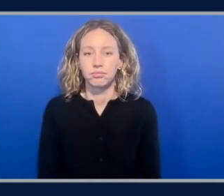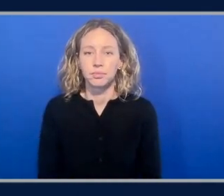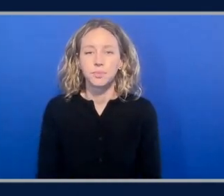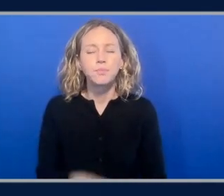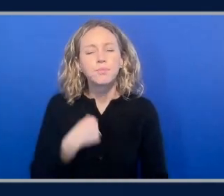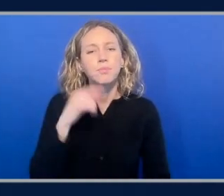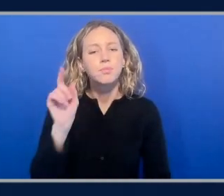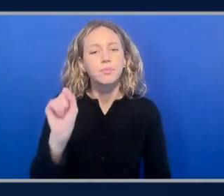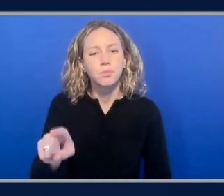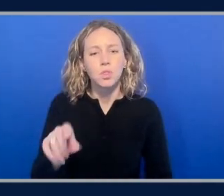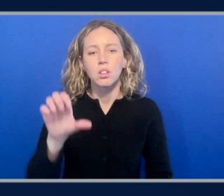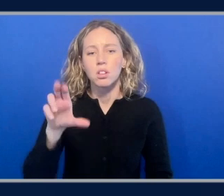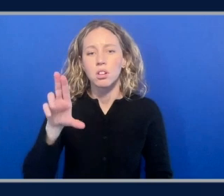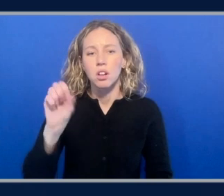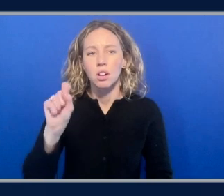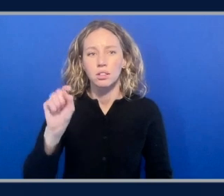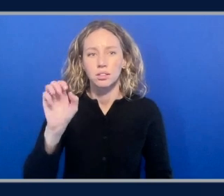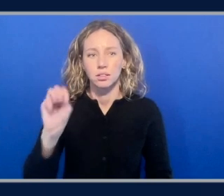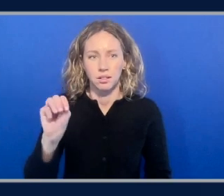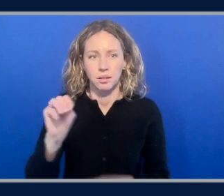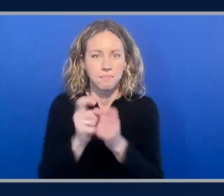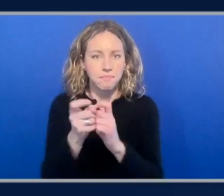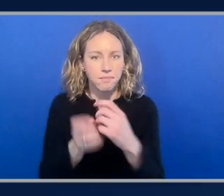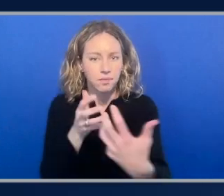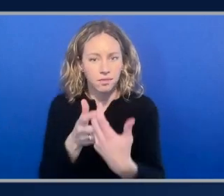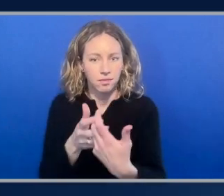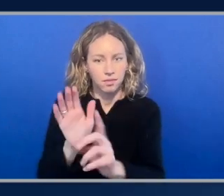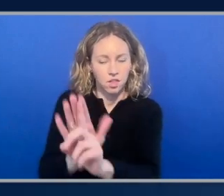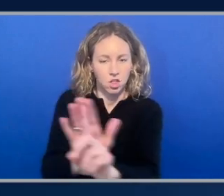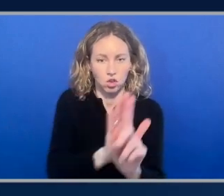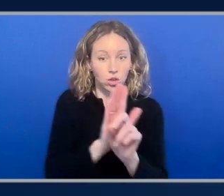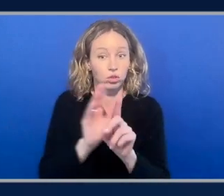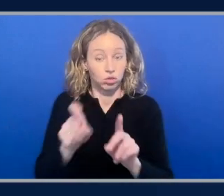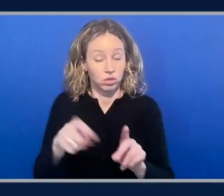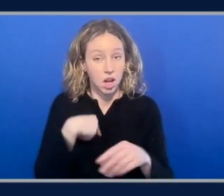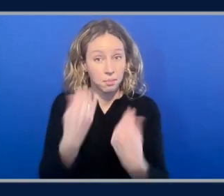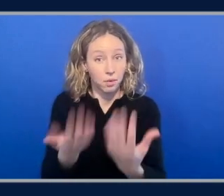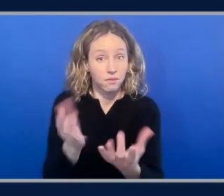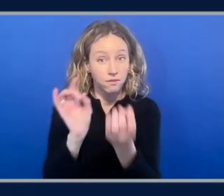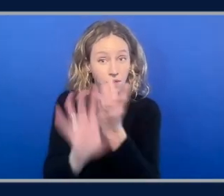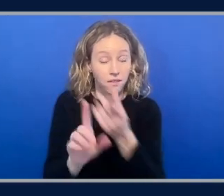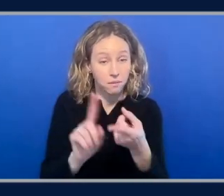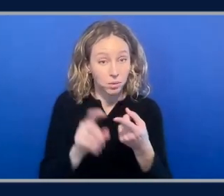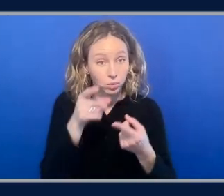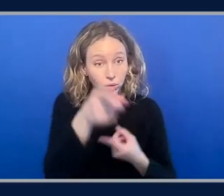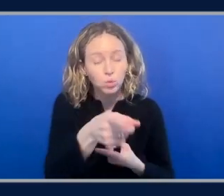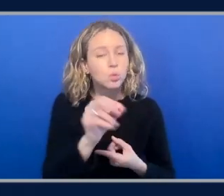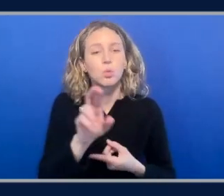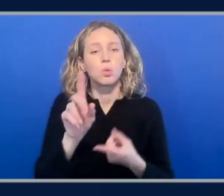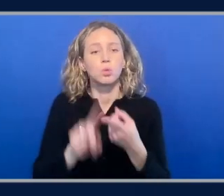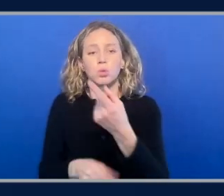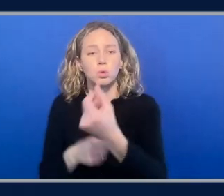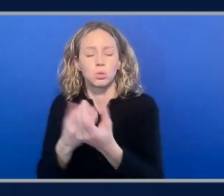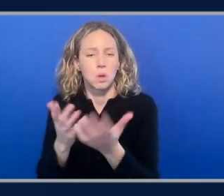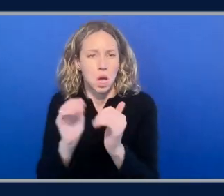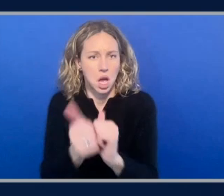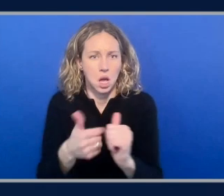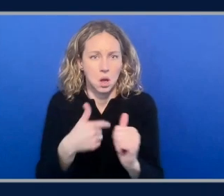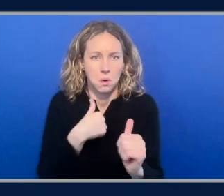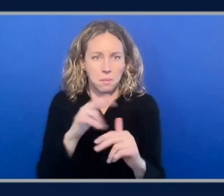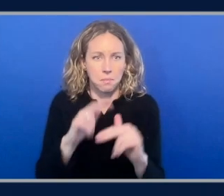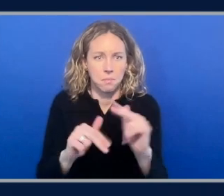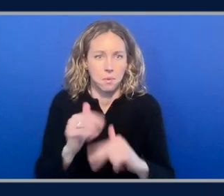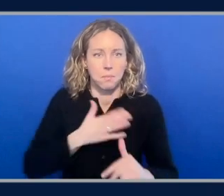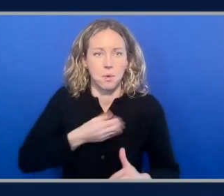custom connectors? What if I have something that's in your supported list? Should I submit feedback to you to maybe support that, or is there a way for me to build my own?